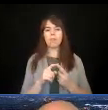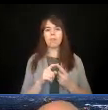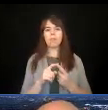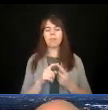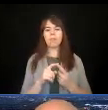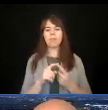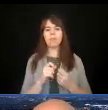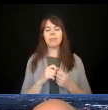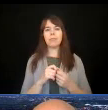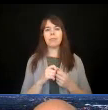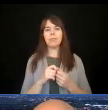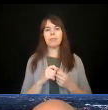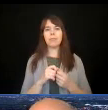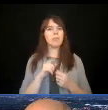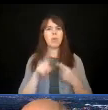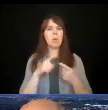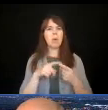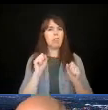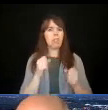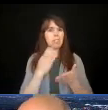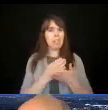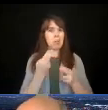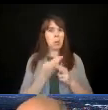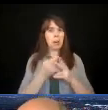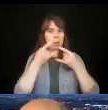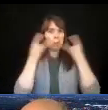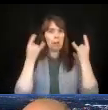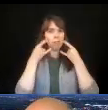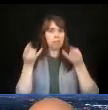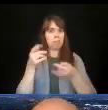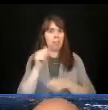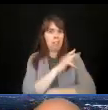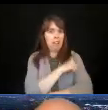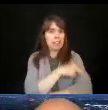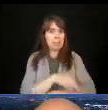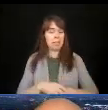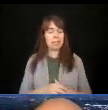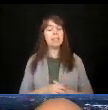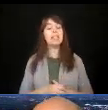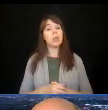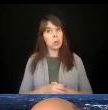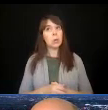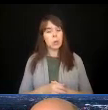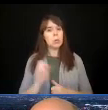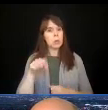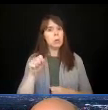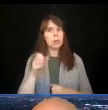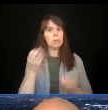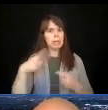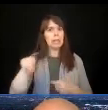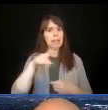will we be able to stop wearing masks at the hospital? Yeah, I think that's a really relevant question, as many of us